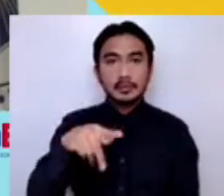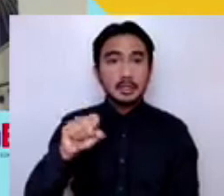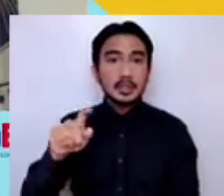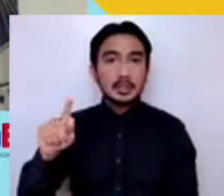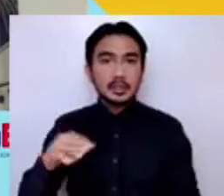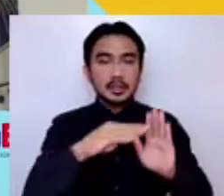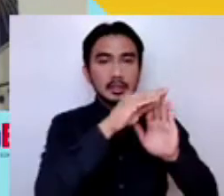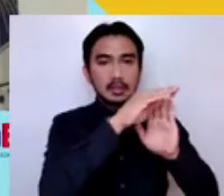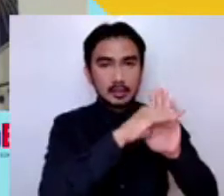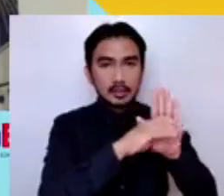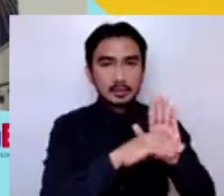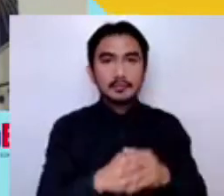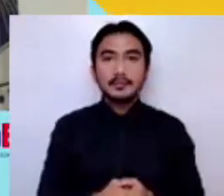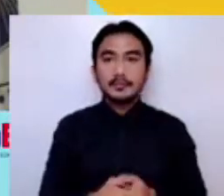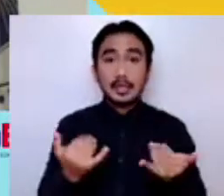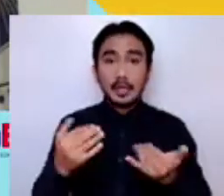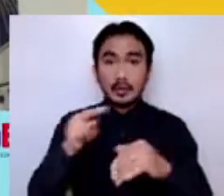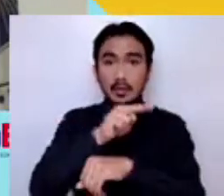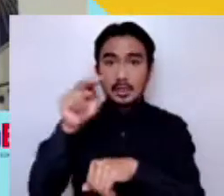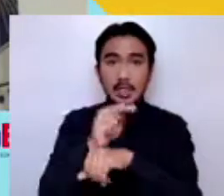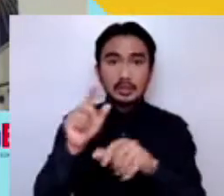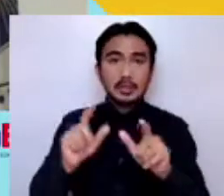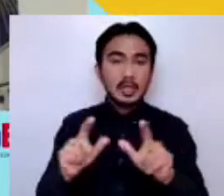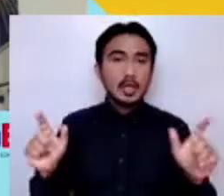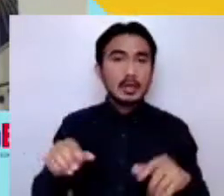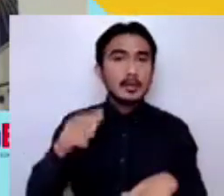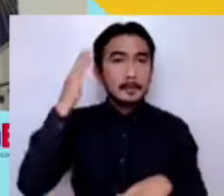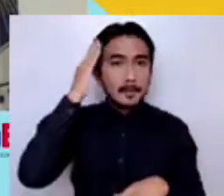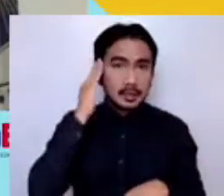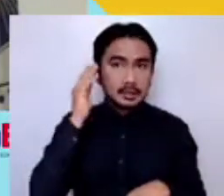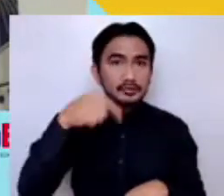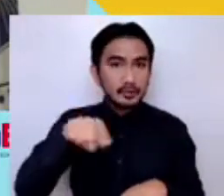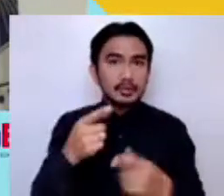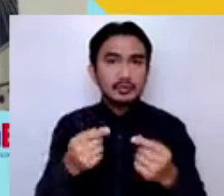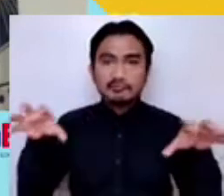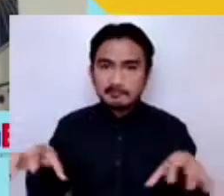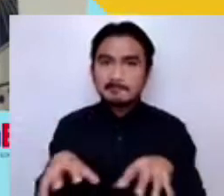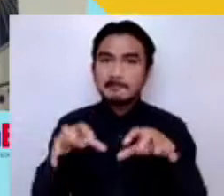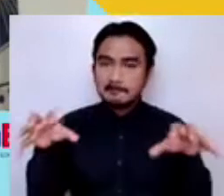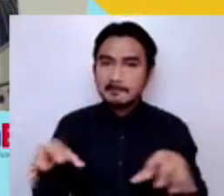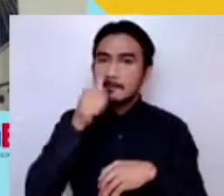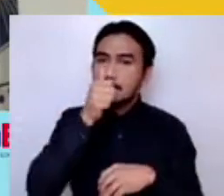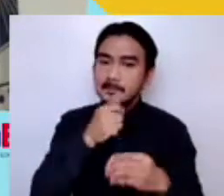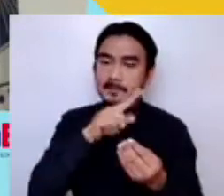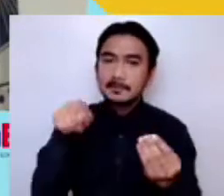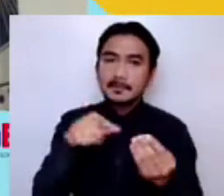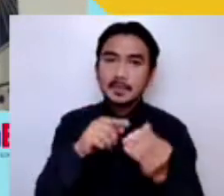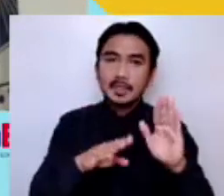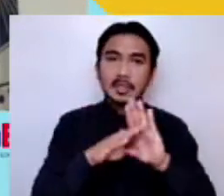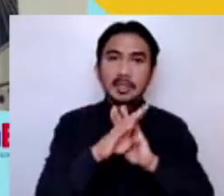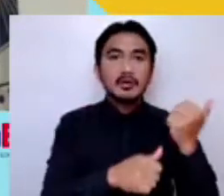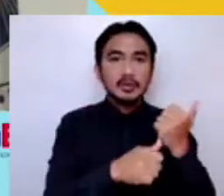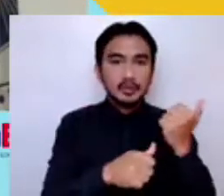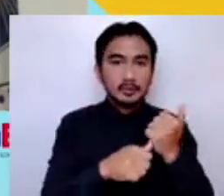level, please ensure that we are working tirelessly on the development of supplementary video materials as